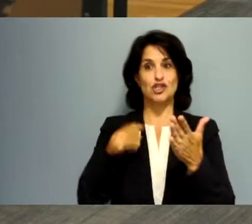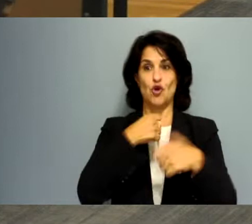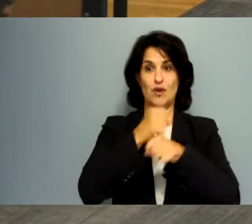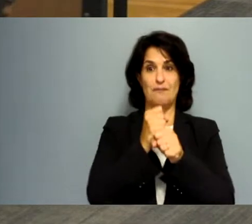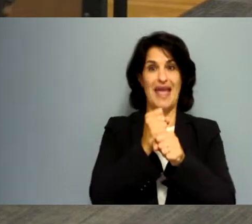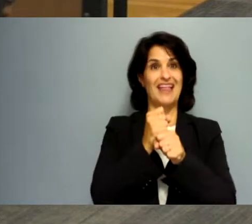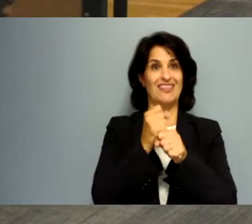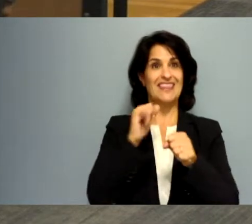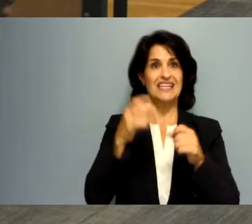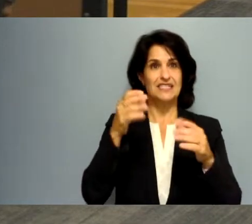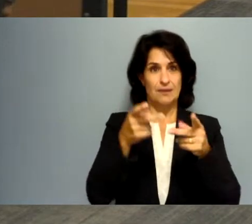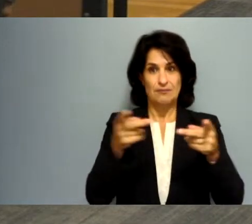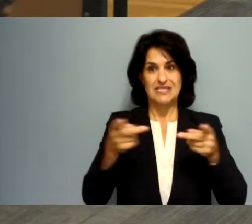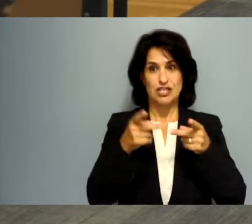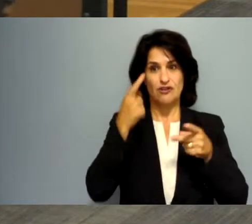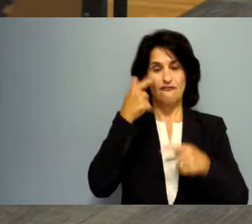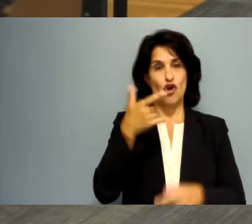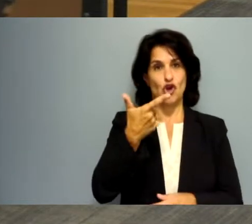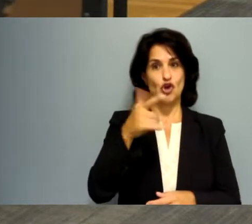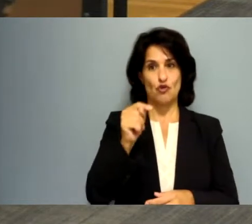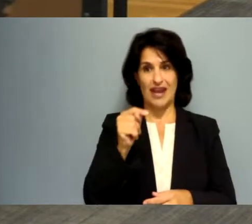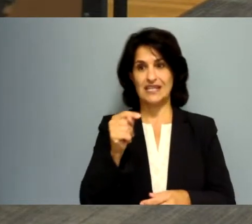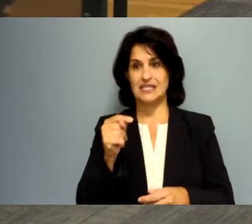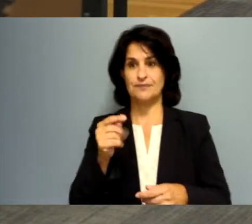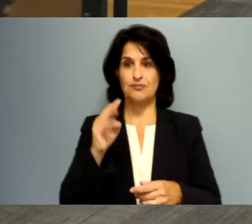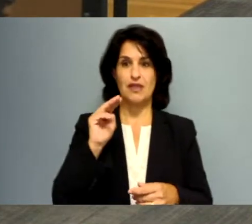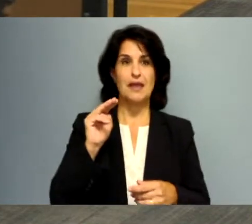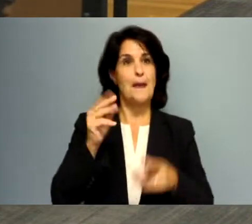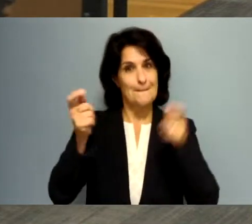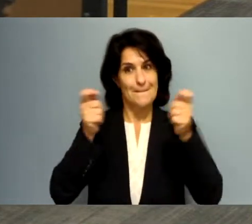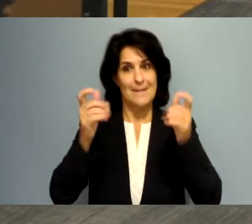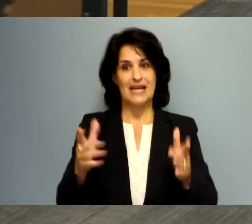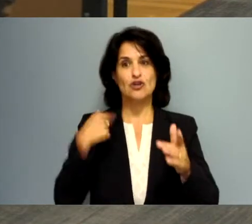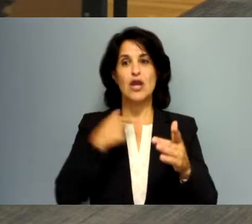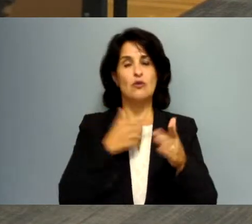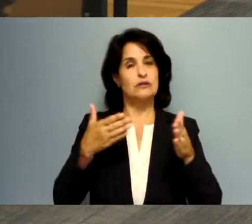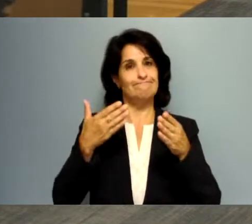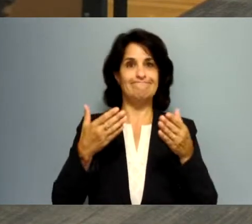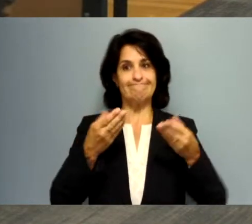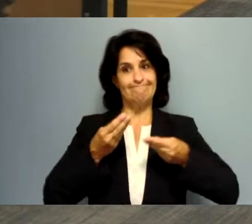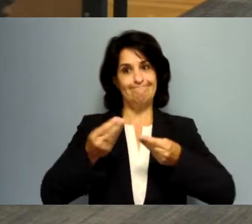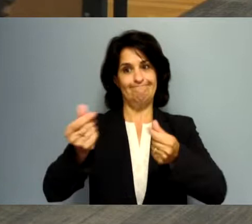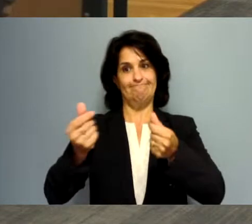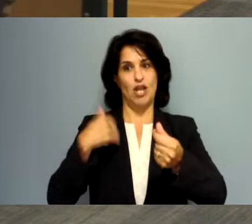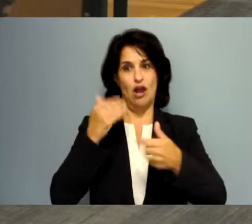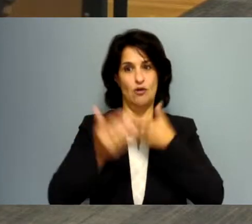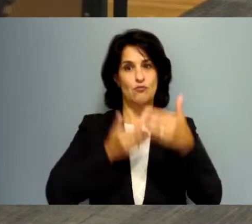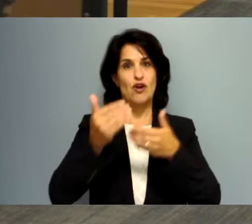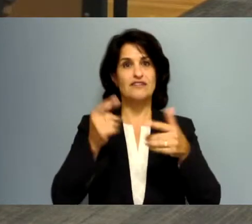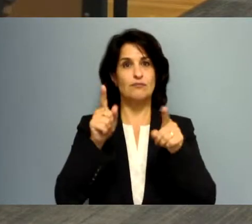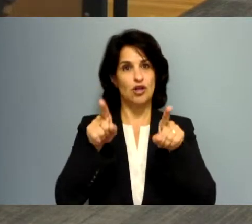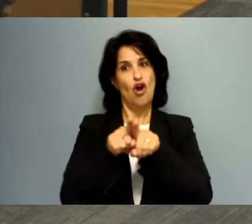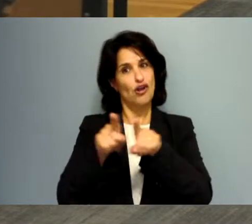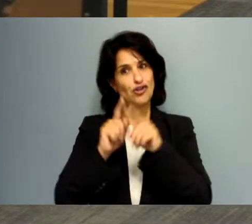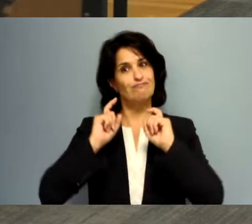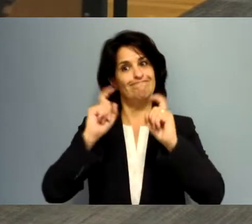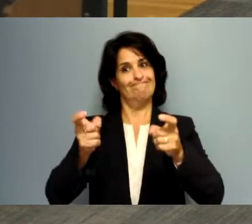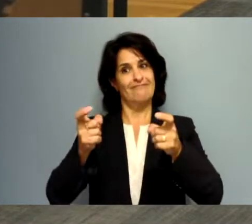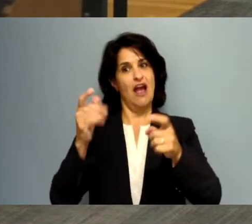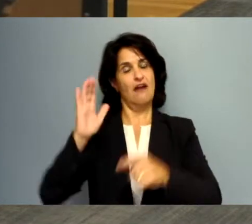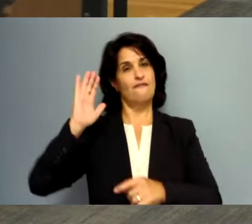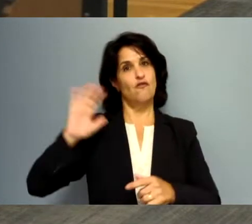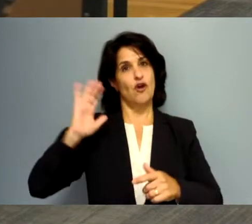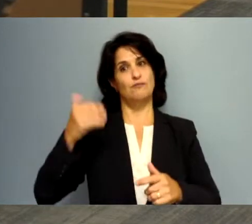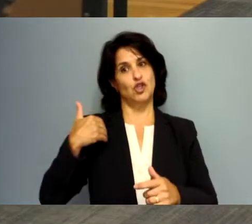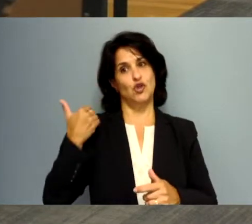of grants manager. It will streamline our process, but also compensate that former youth program manager